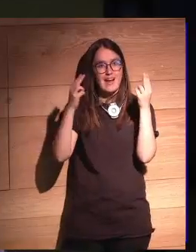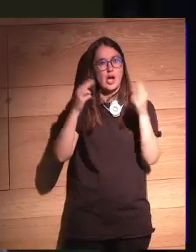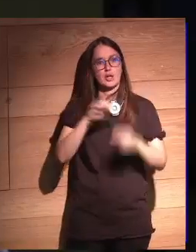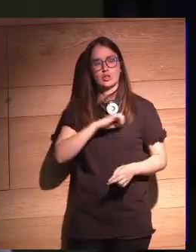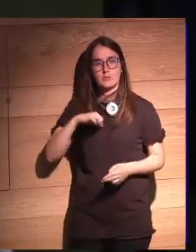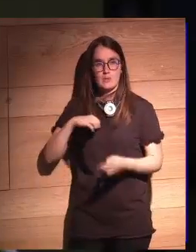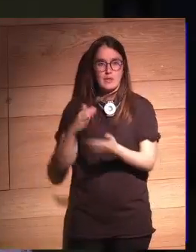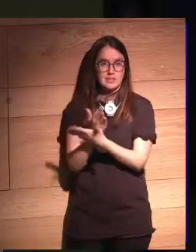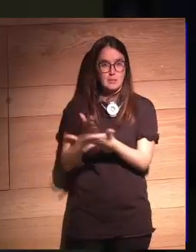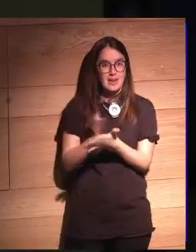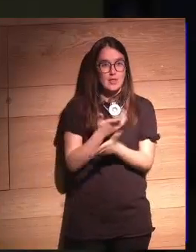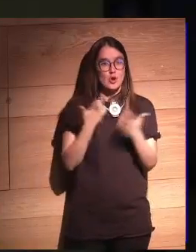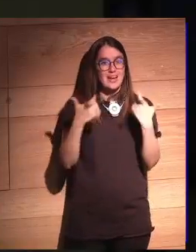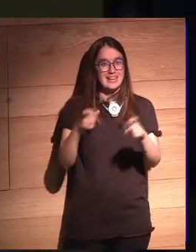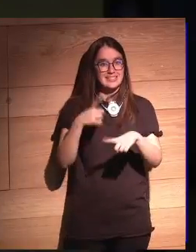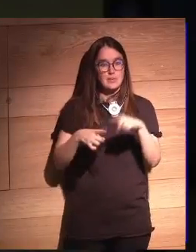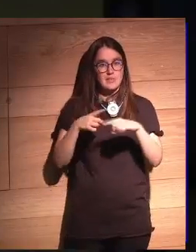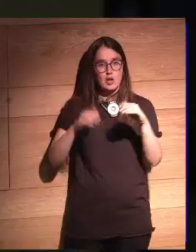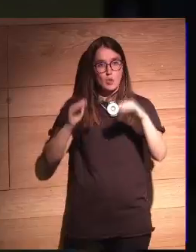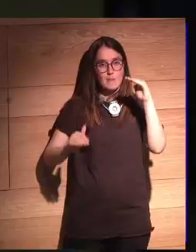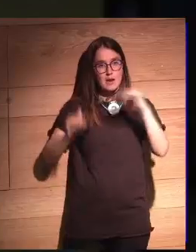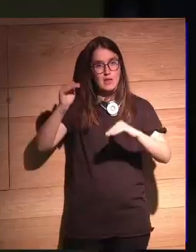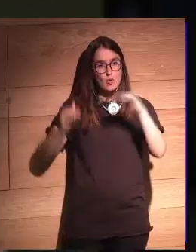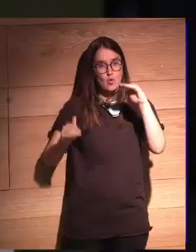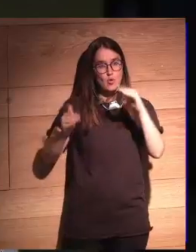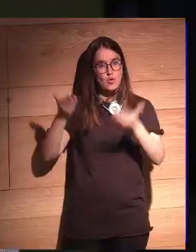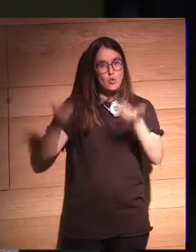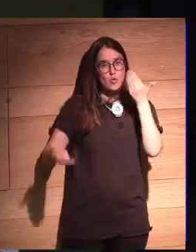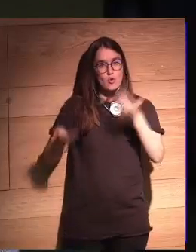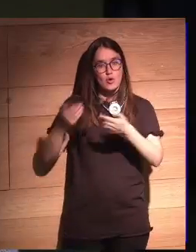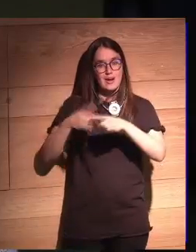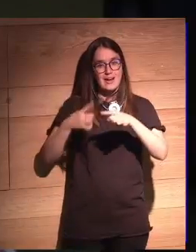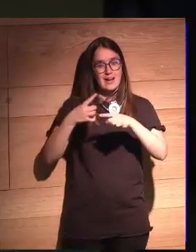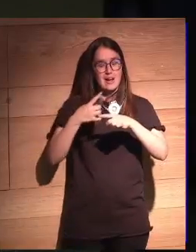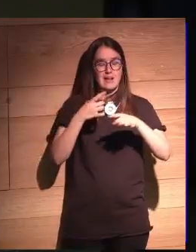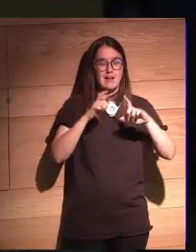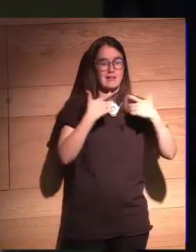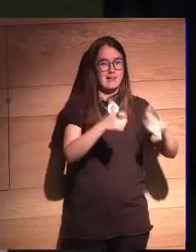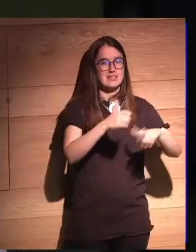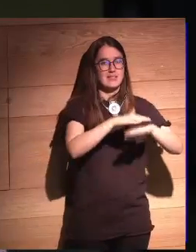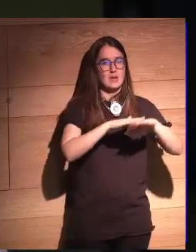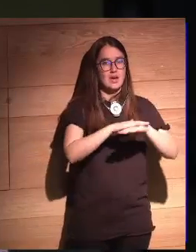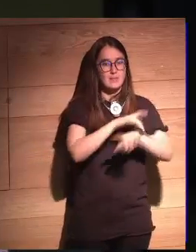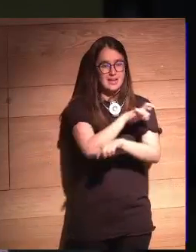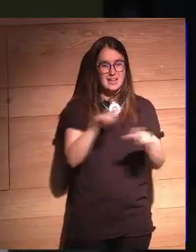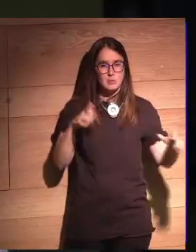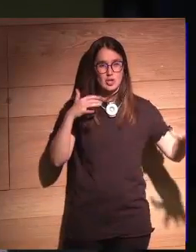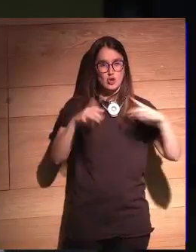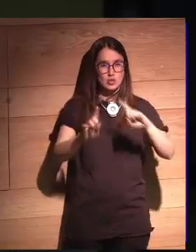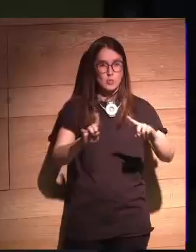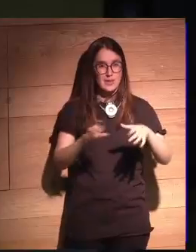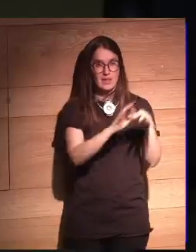households versus poor households. There are a lot of divisions that obviously prevent people from mobilizing together.